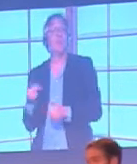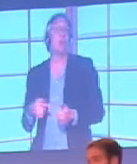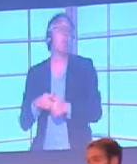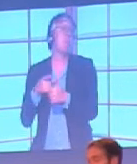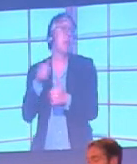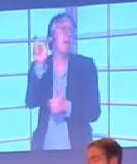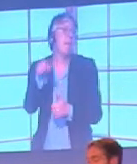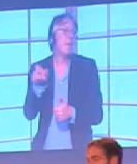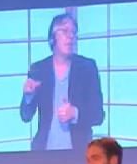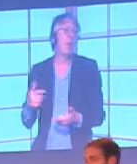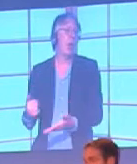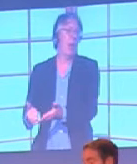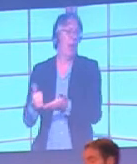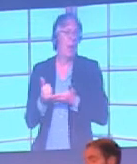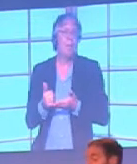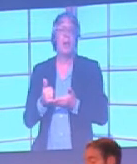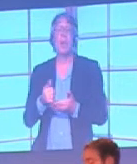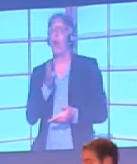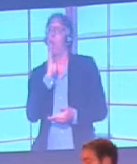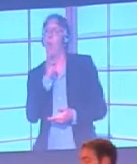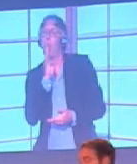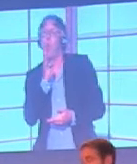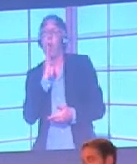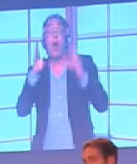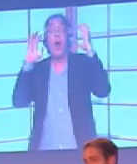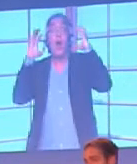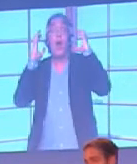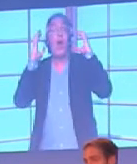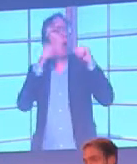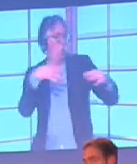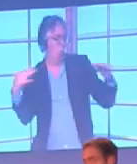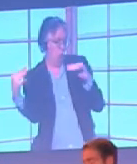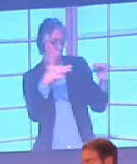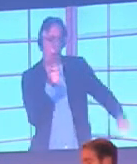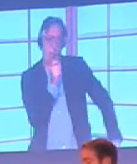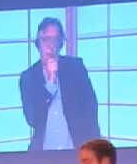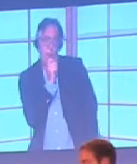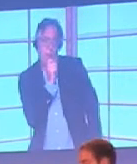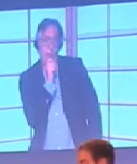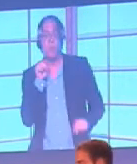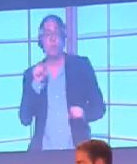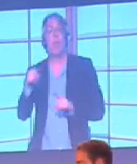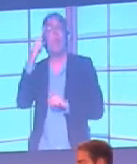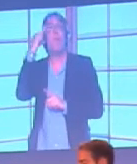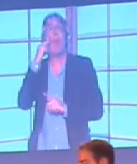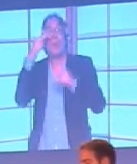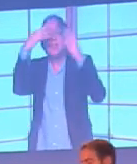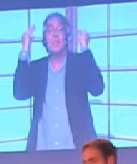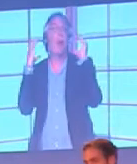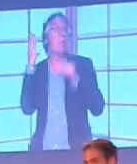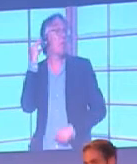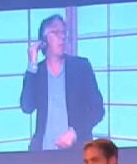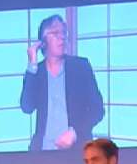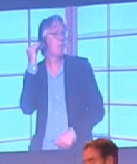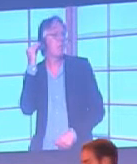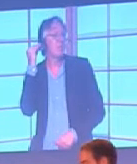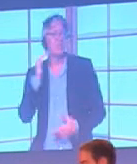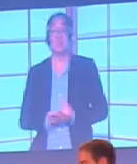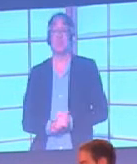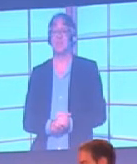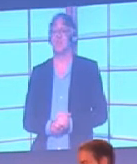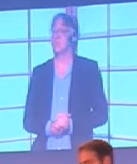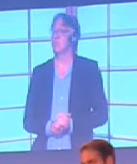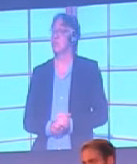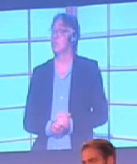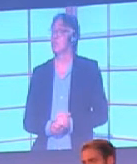will hopefully stay there as a legacy in terms of knowledge and experience and welcome. And this is really something that